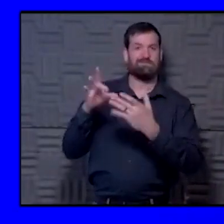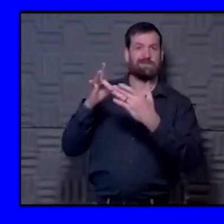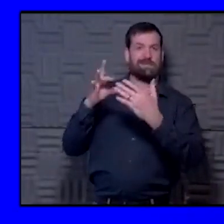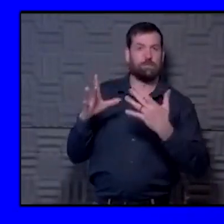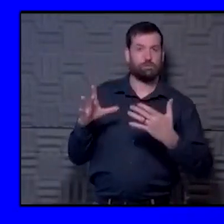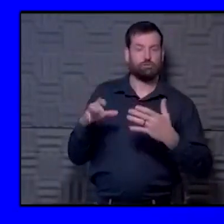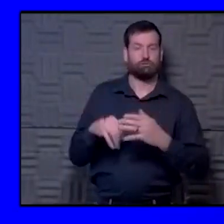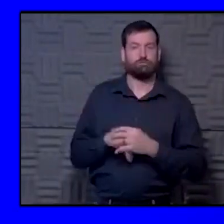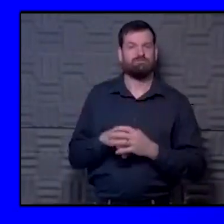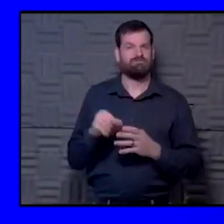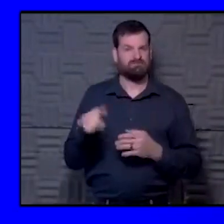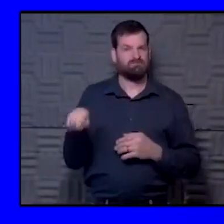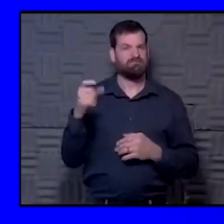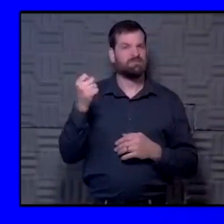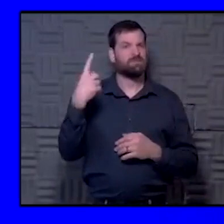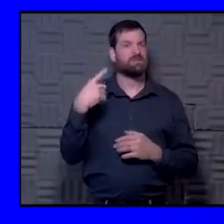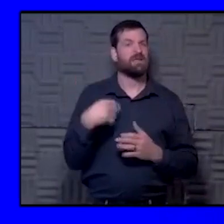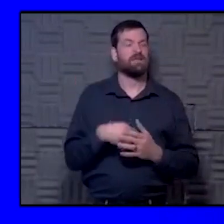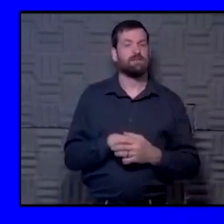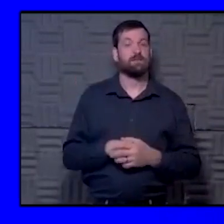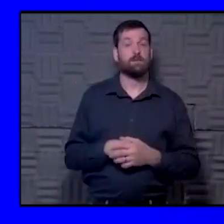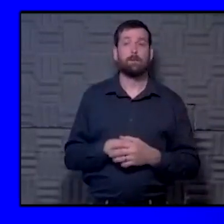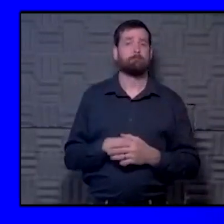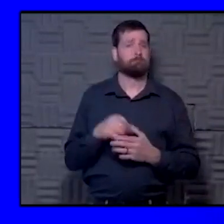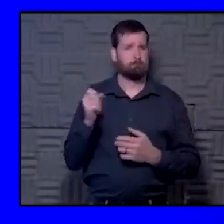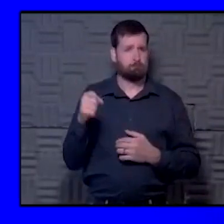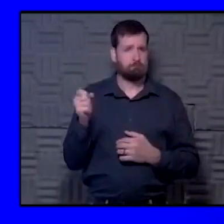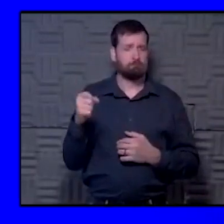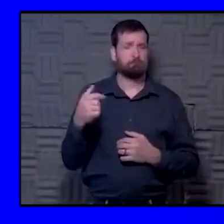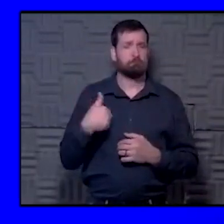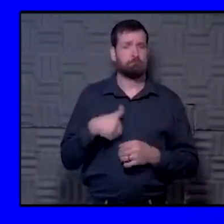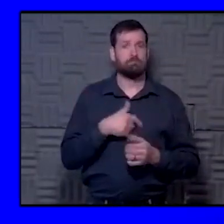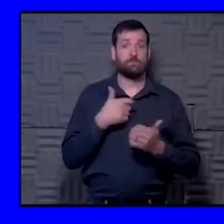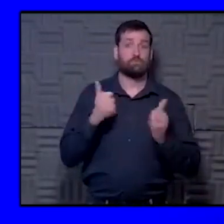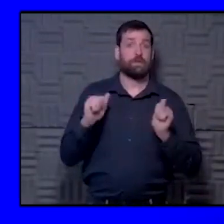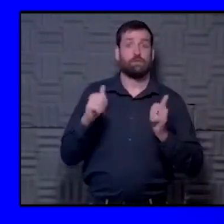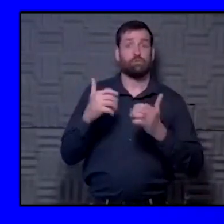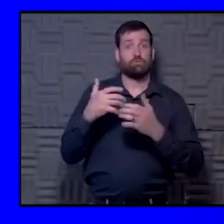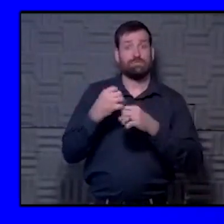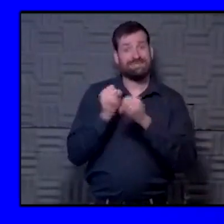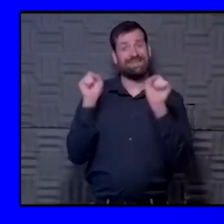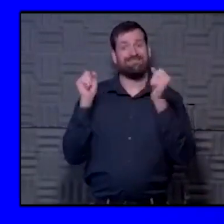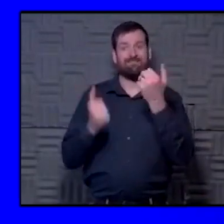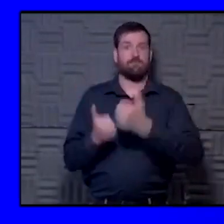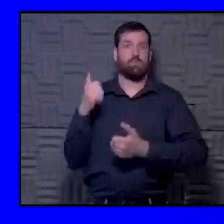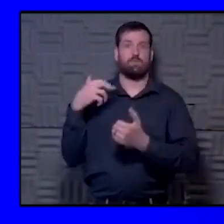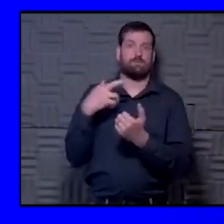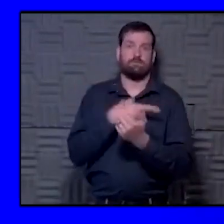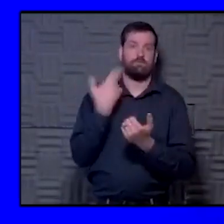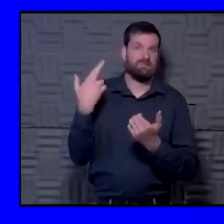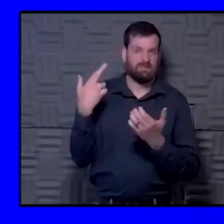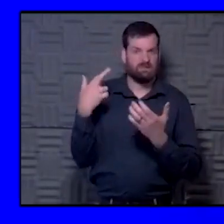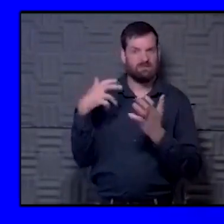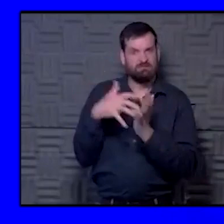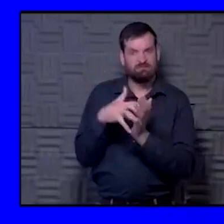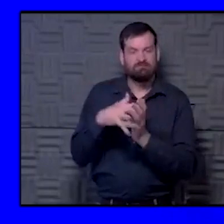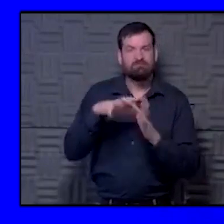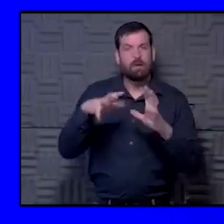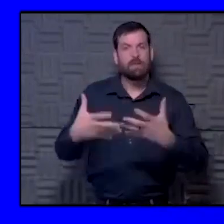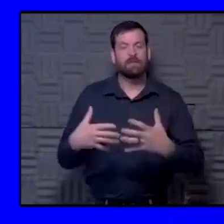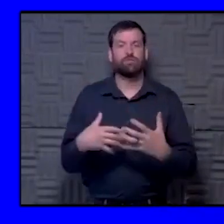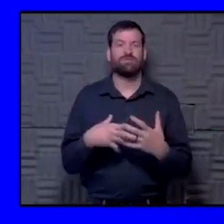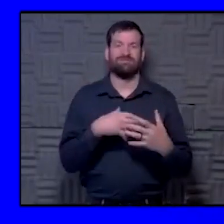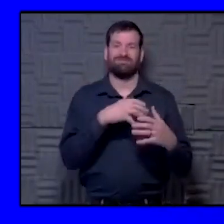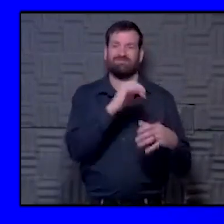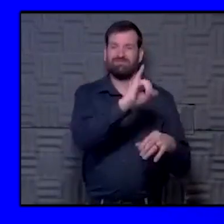leaders. They understand, although we have tried to save our most vulnerable populations in their nursing homes, they're trying to